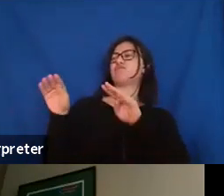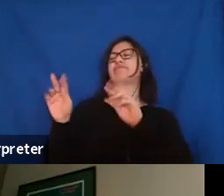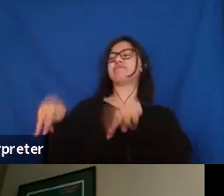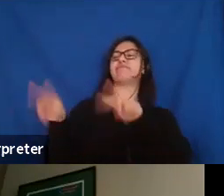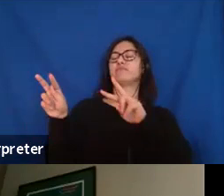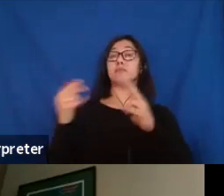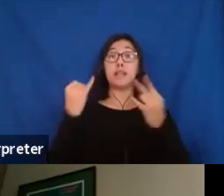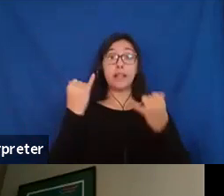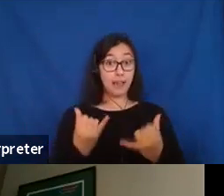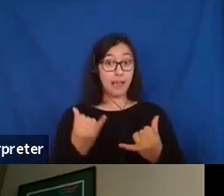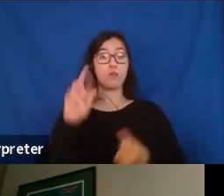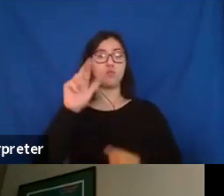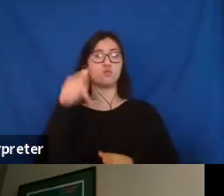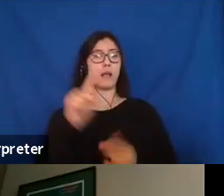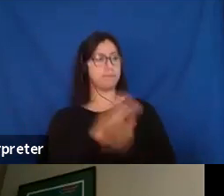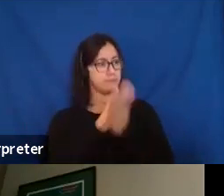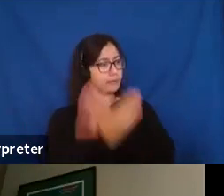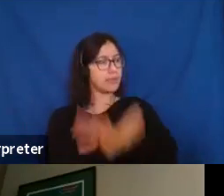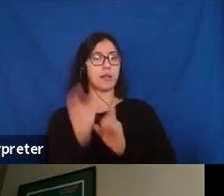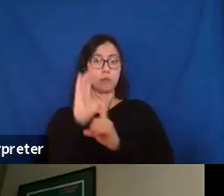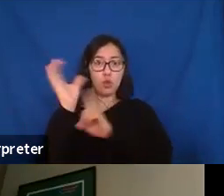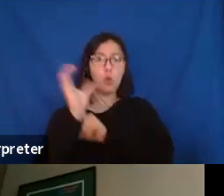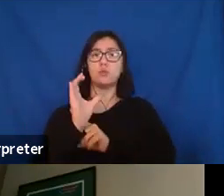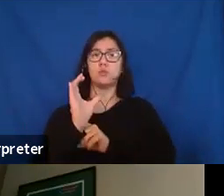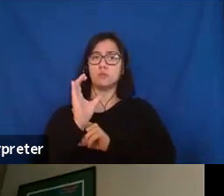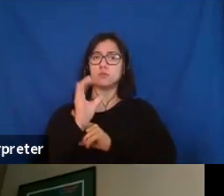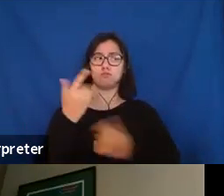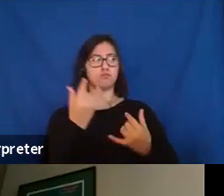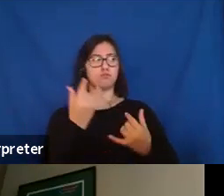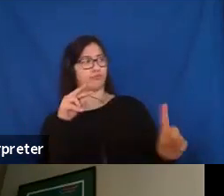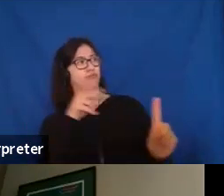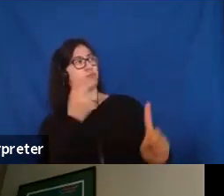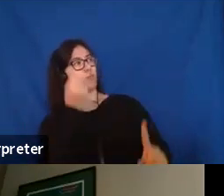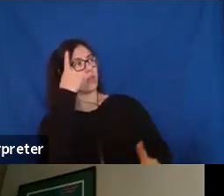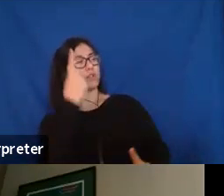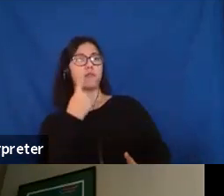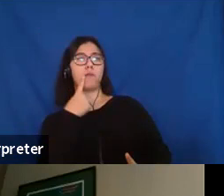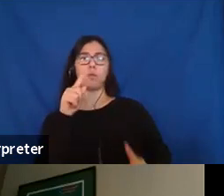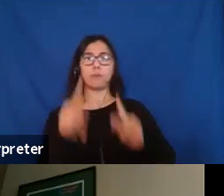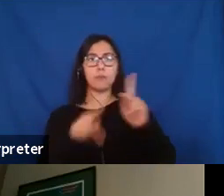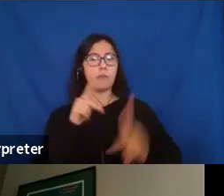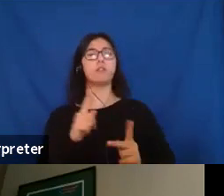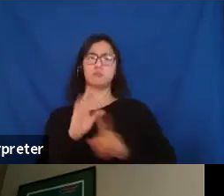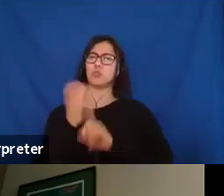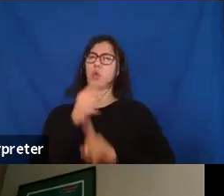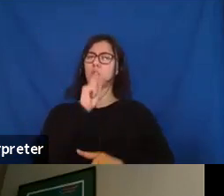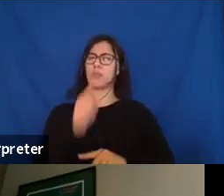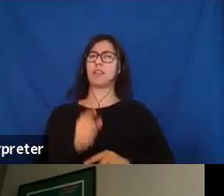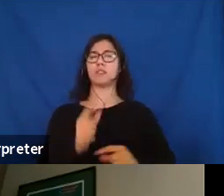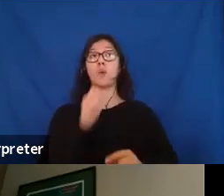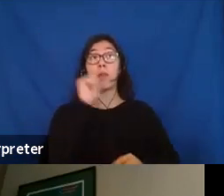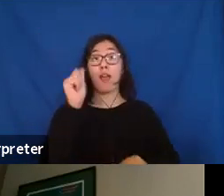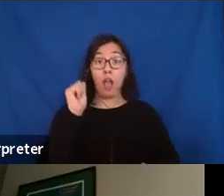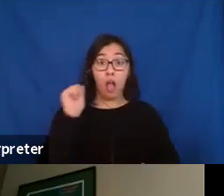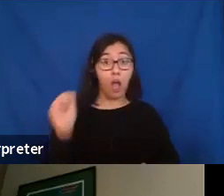a culture, right? Because we got to understand, it became a culture, some folks. So not all rap music